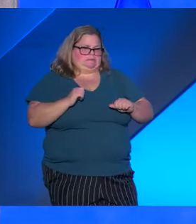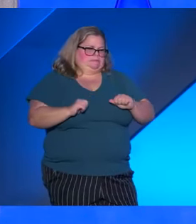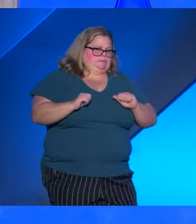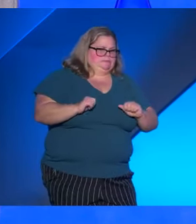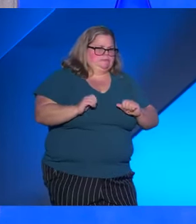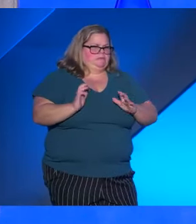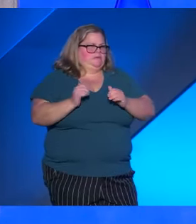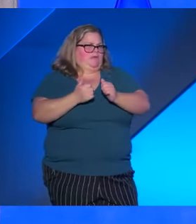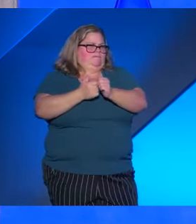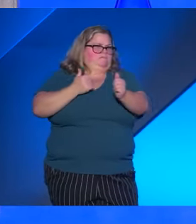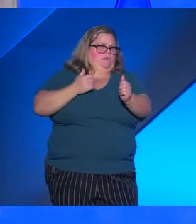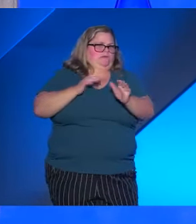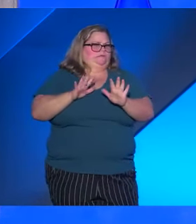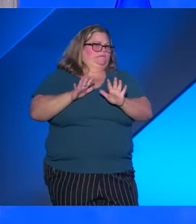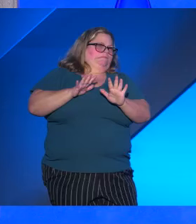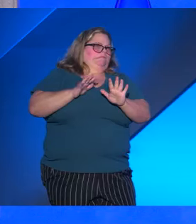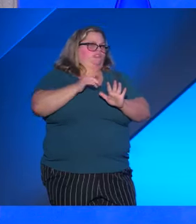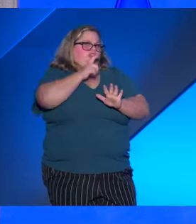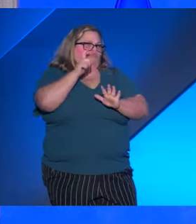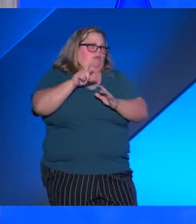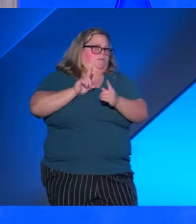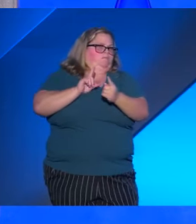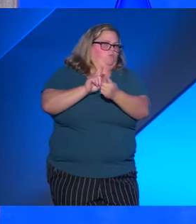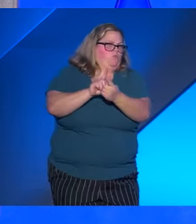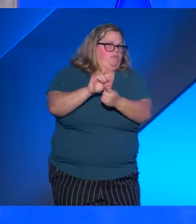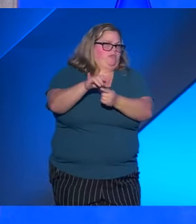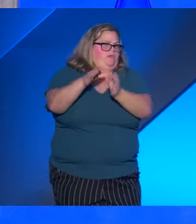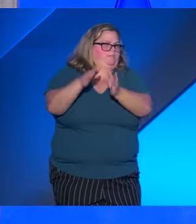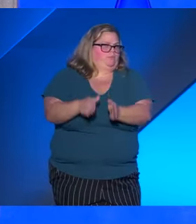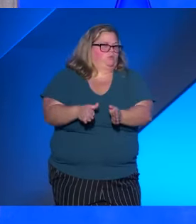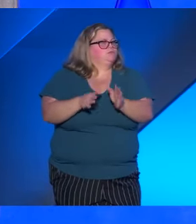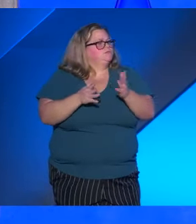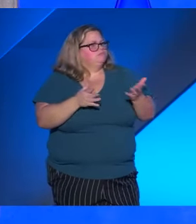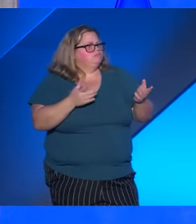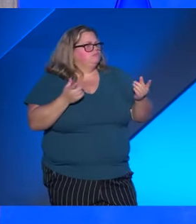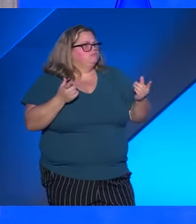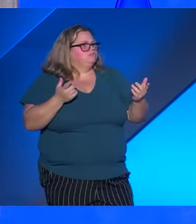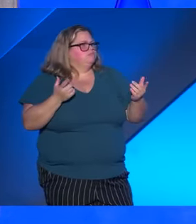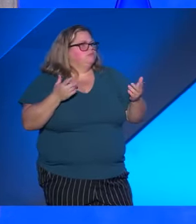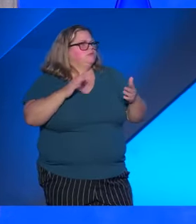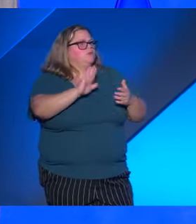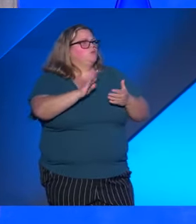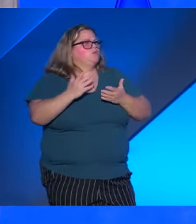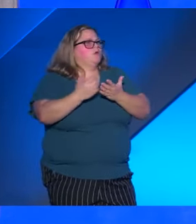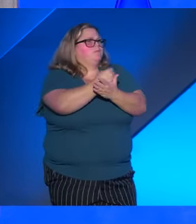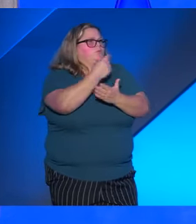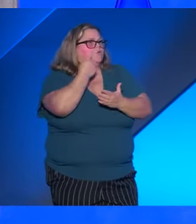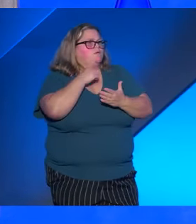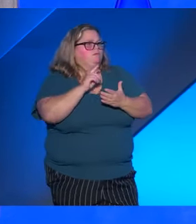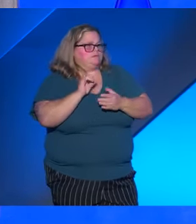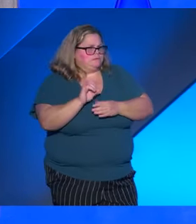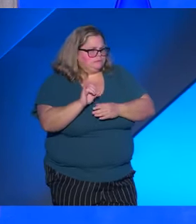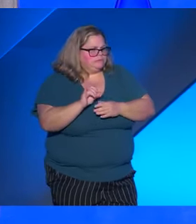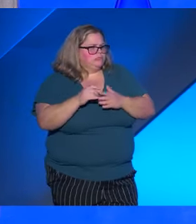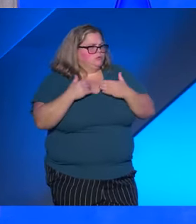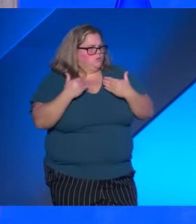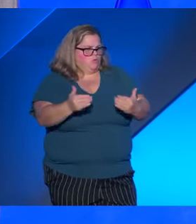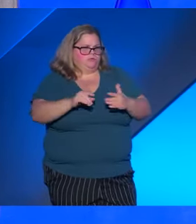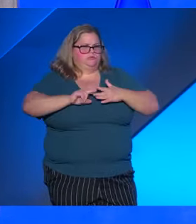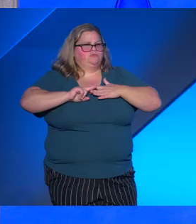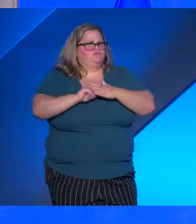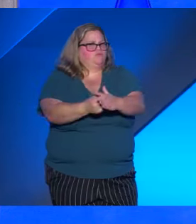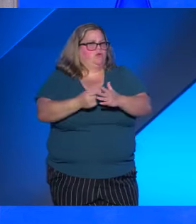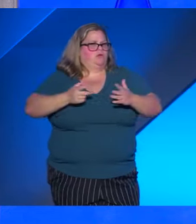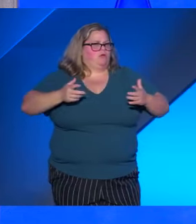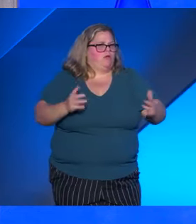to approach someone? What is your opportunity to lean into that conversation and